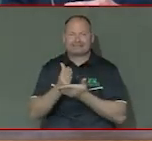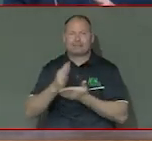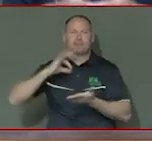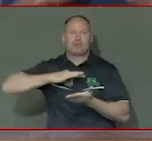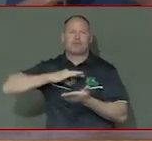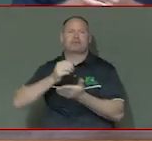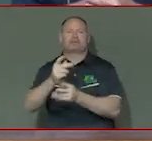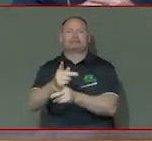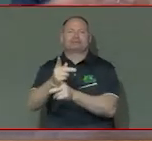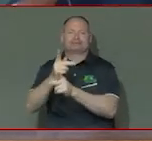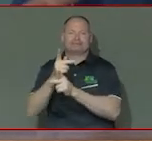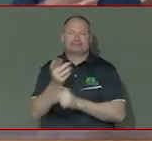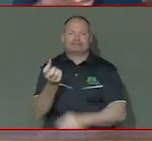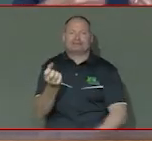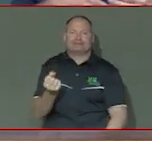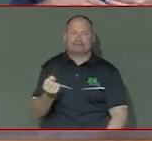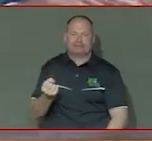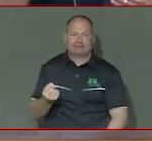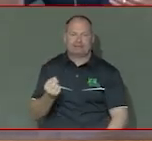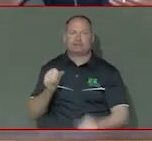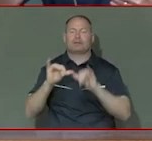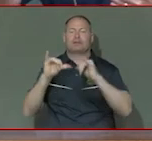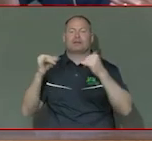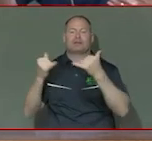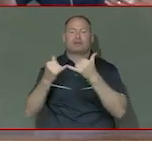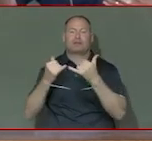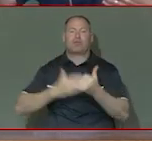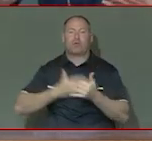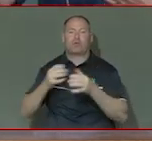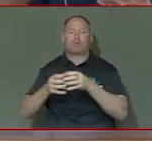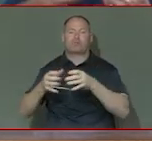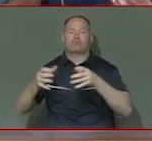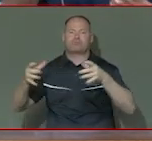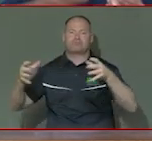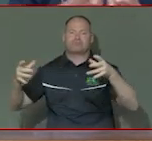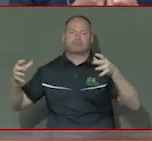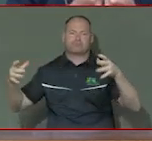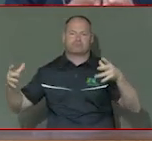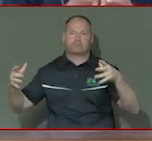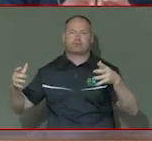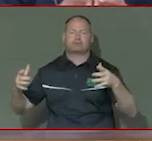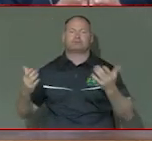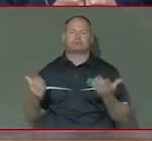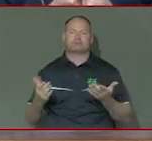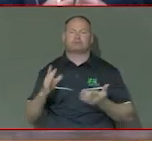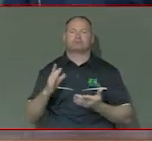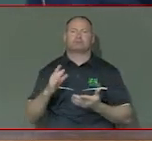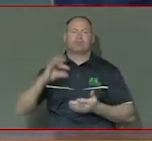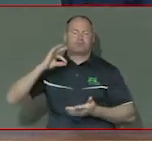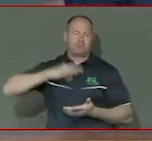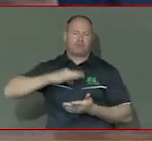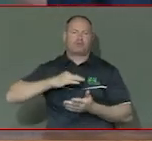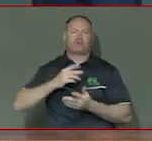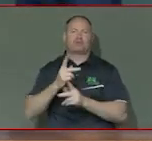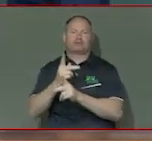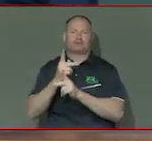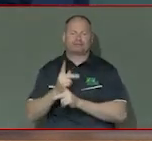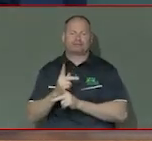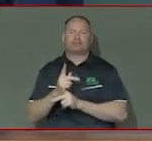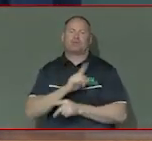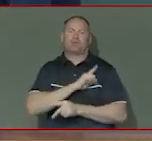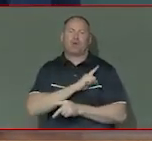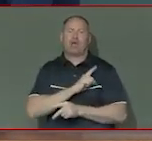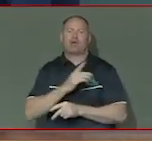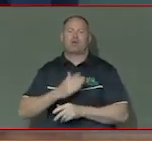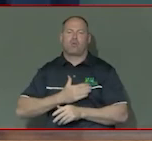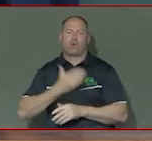profits, and that means that business wants to expand because they retain some of their profits. If my dividend rate